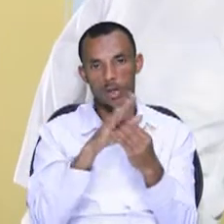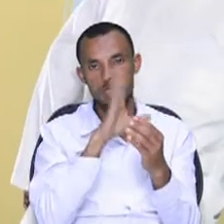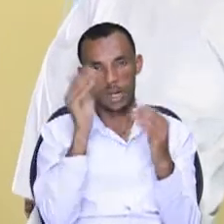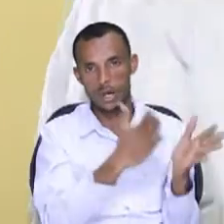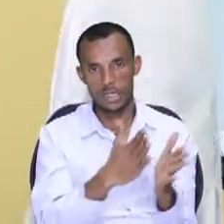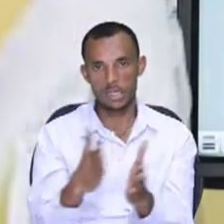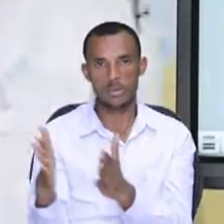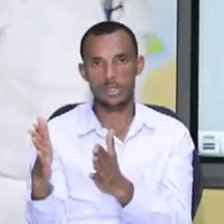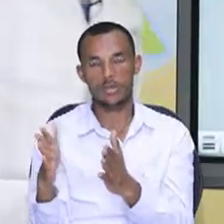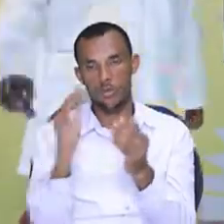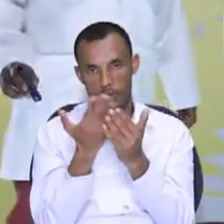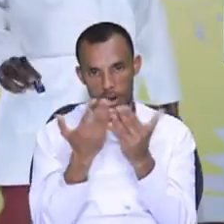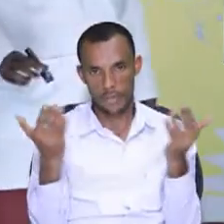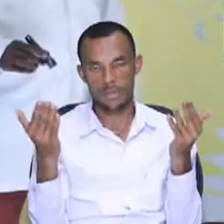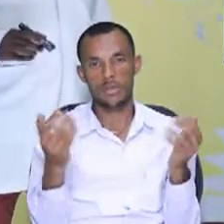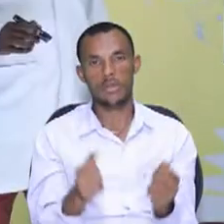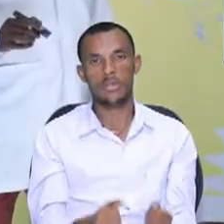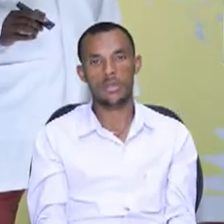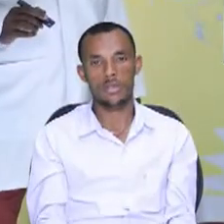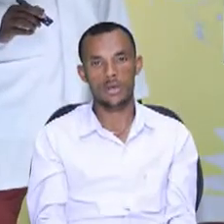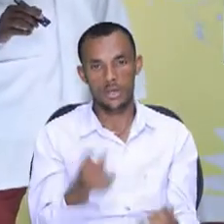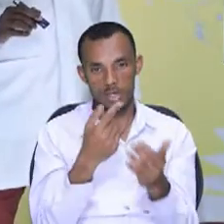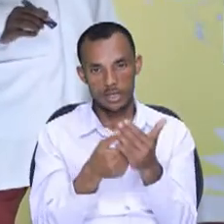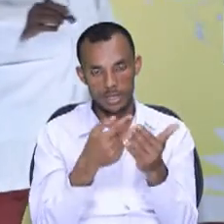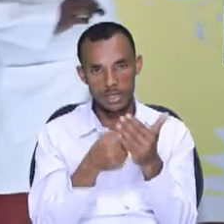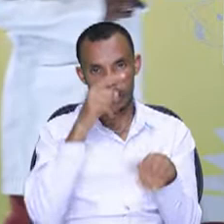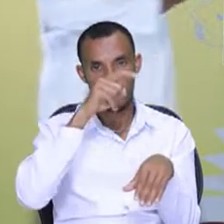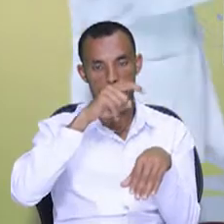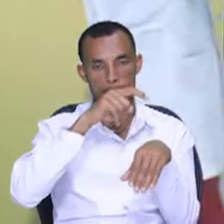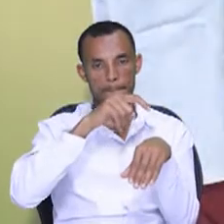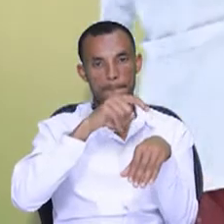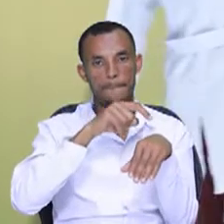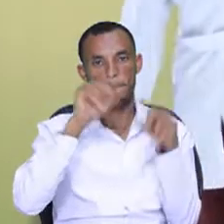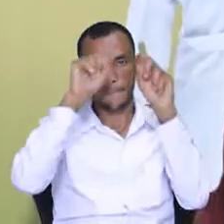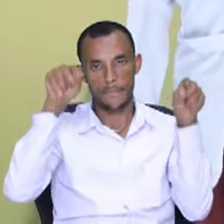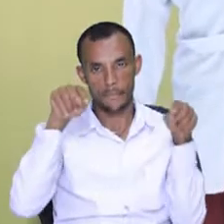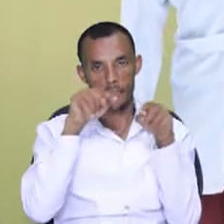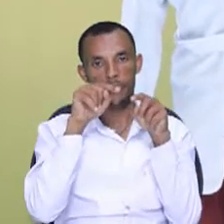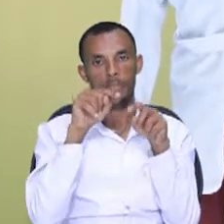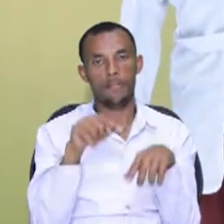arrangement of elements in the periodic table.